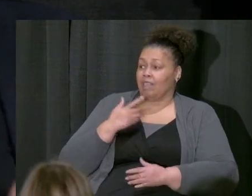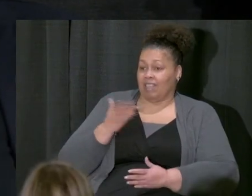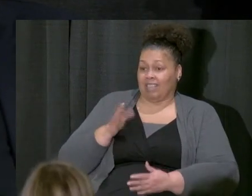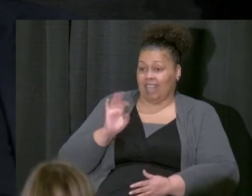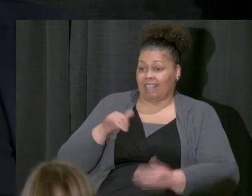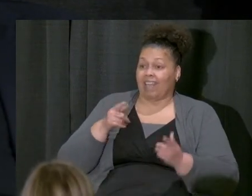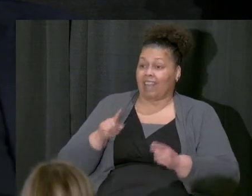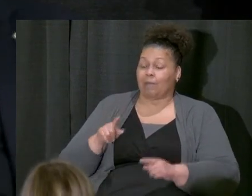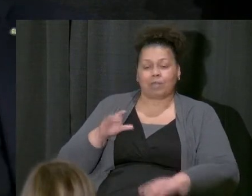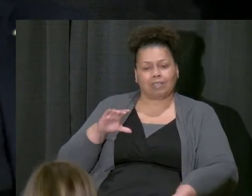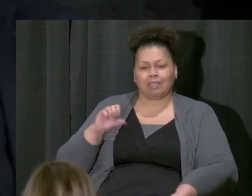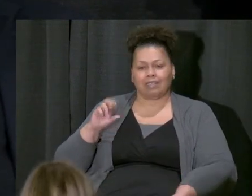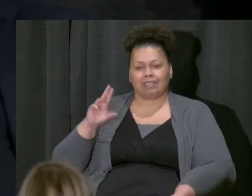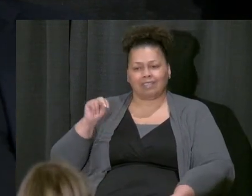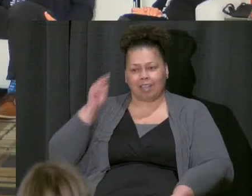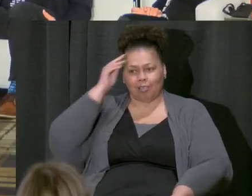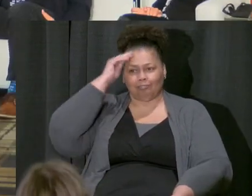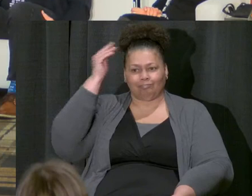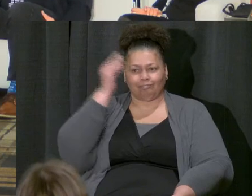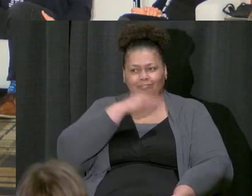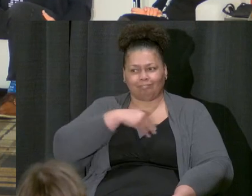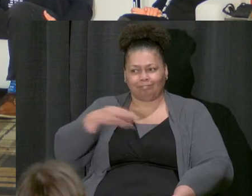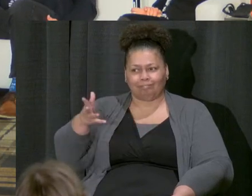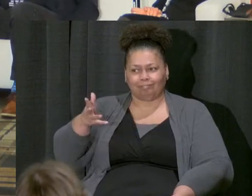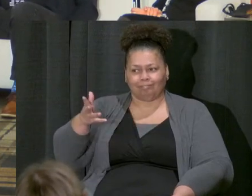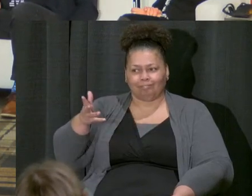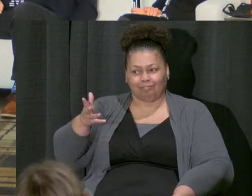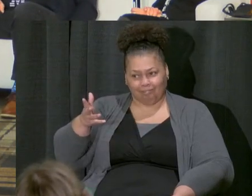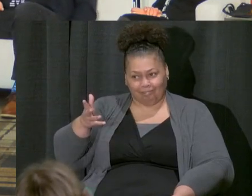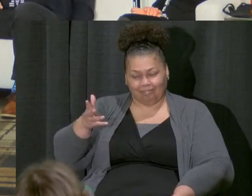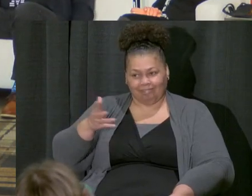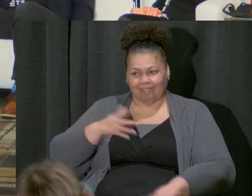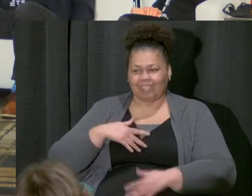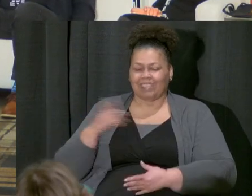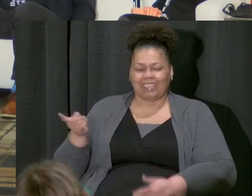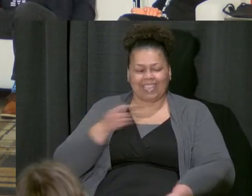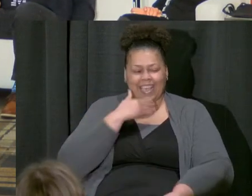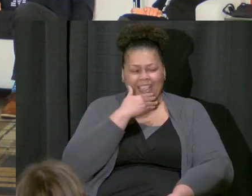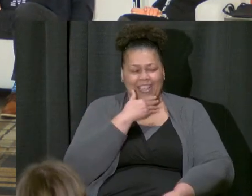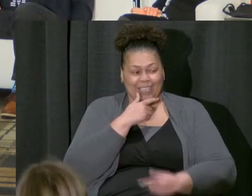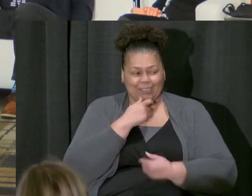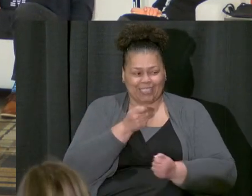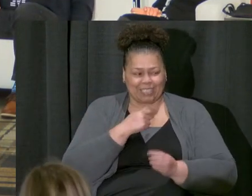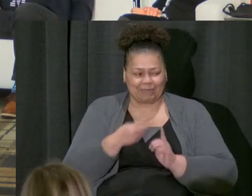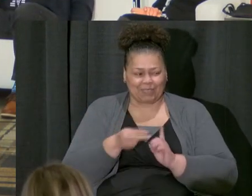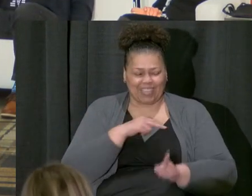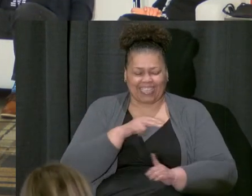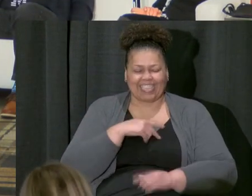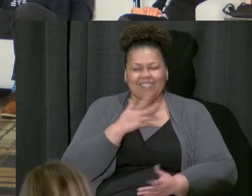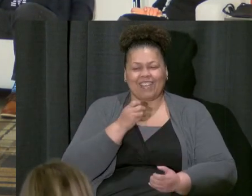CSUN, guys. Interesting perspective. Well, we want to thank our panelists.